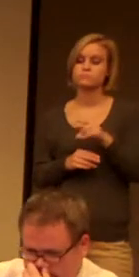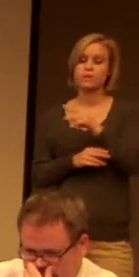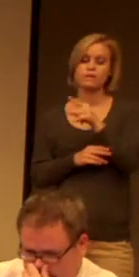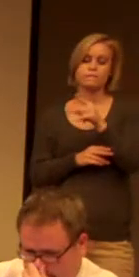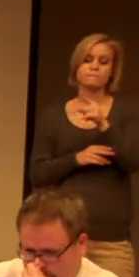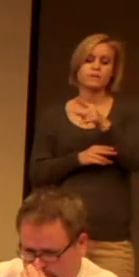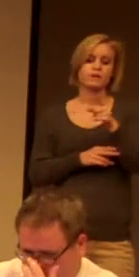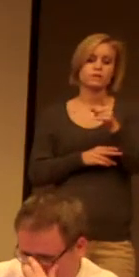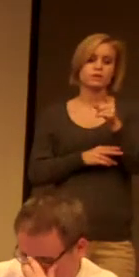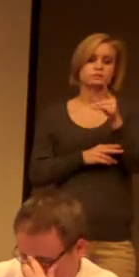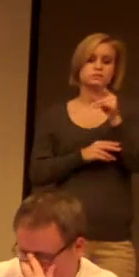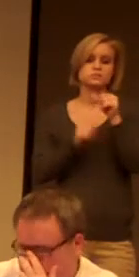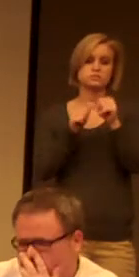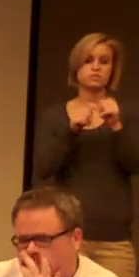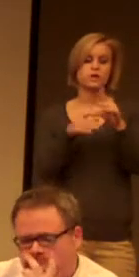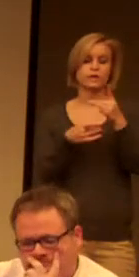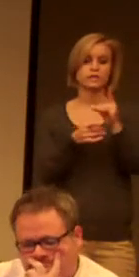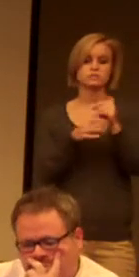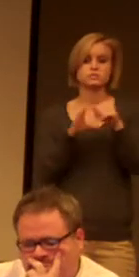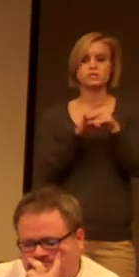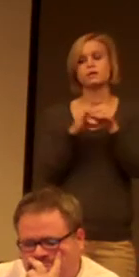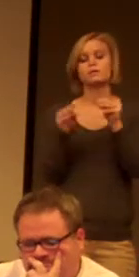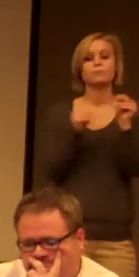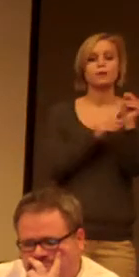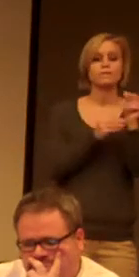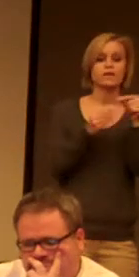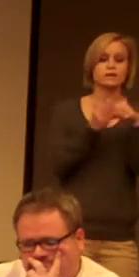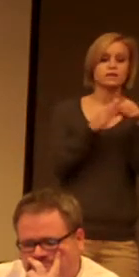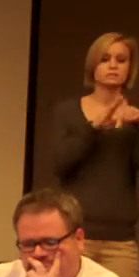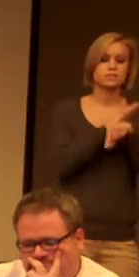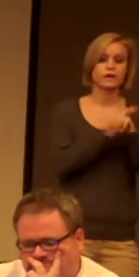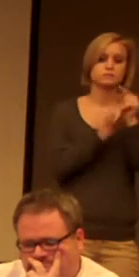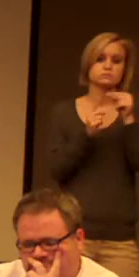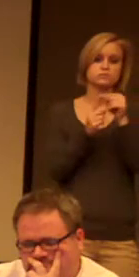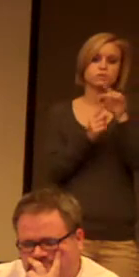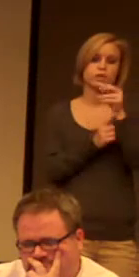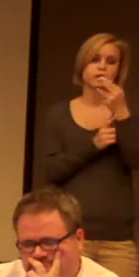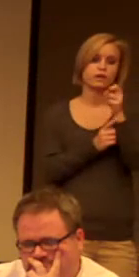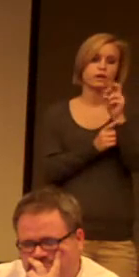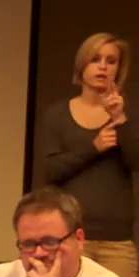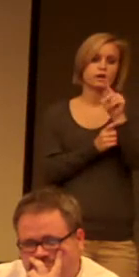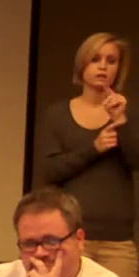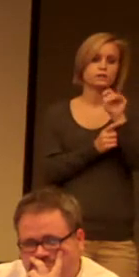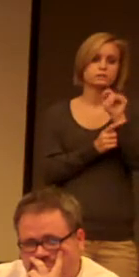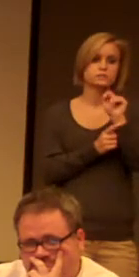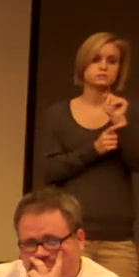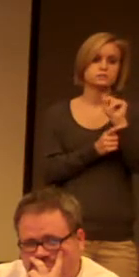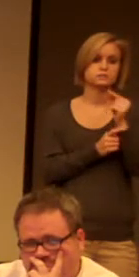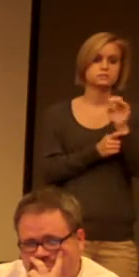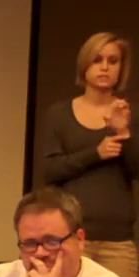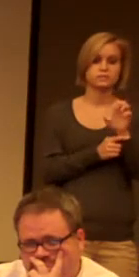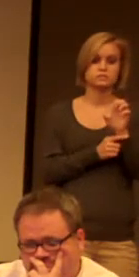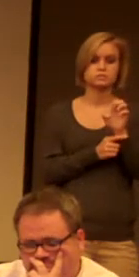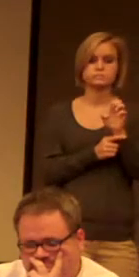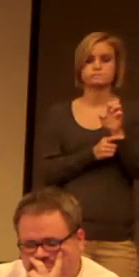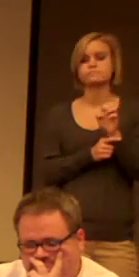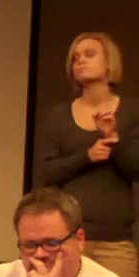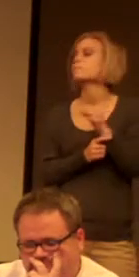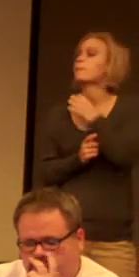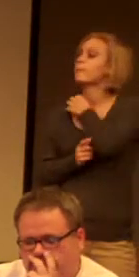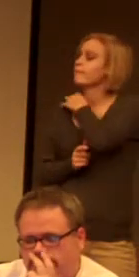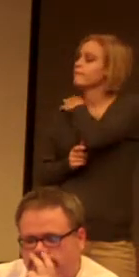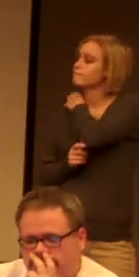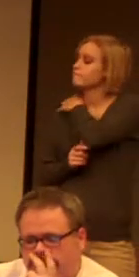there still an interest in moving this one down to the Heritage? Yes, there is. Okay.